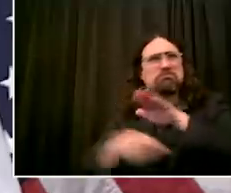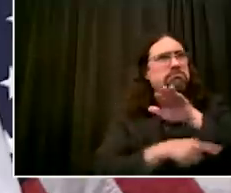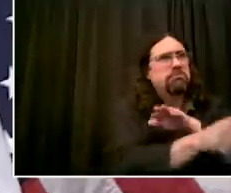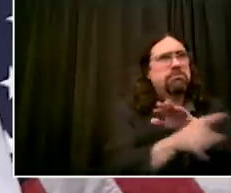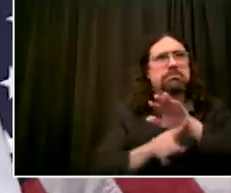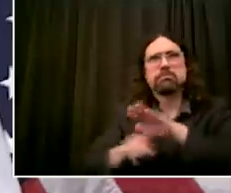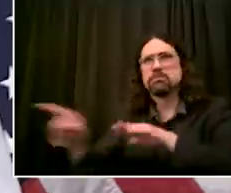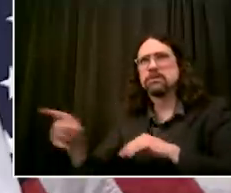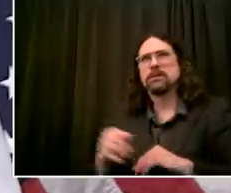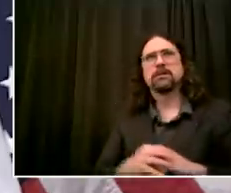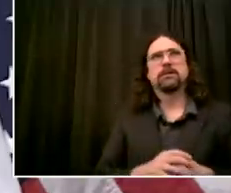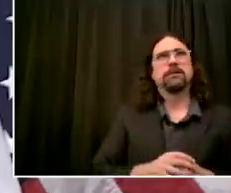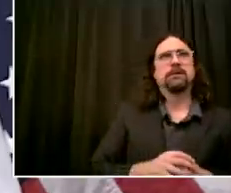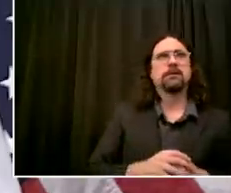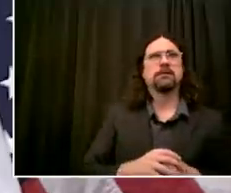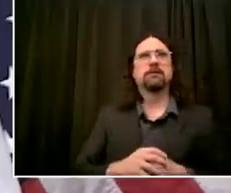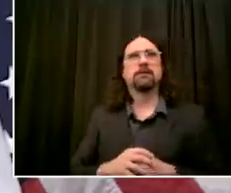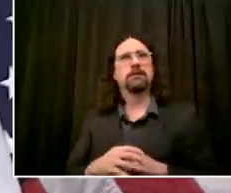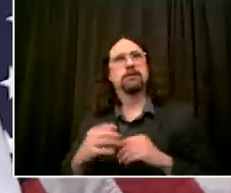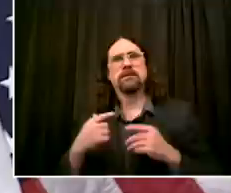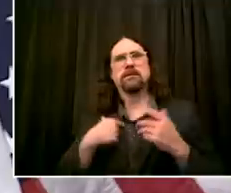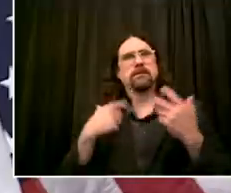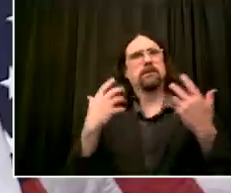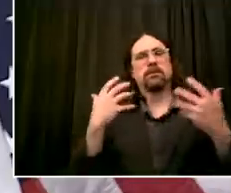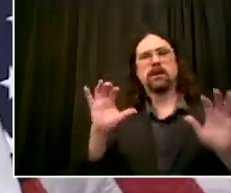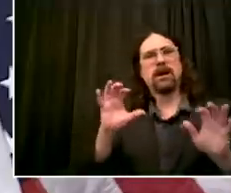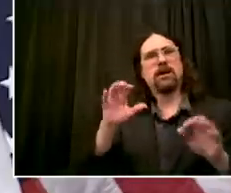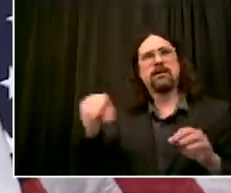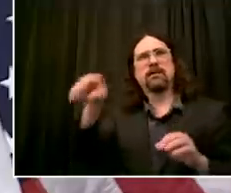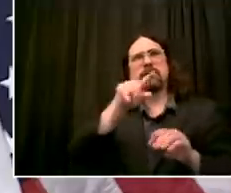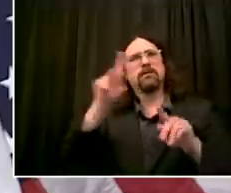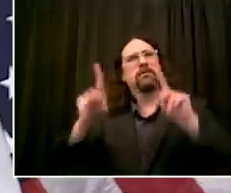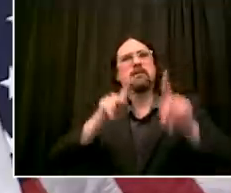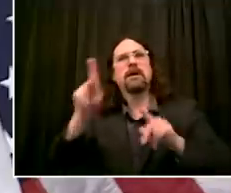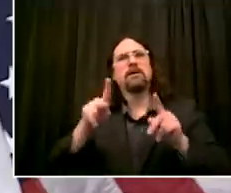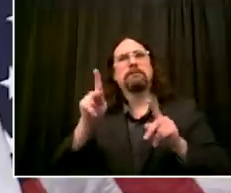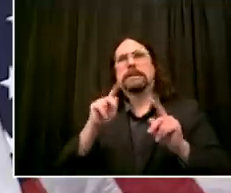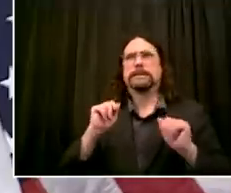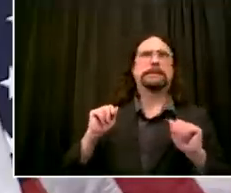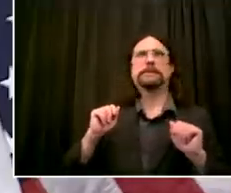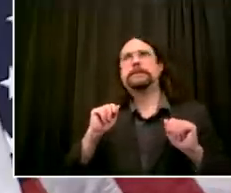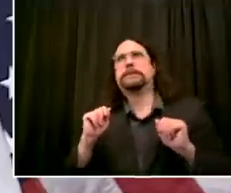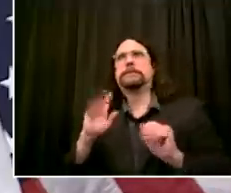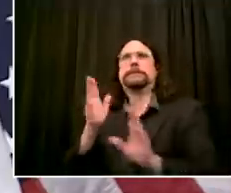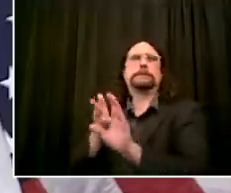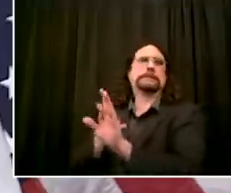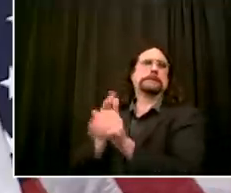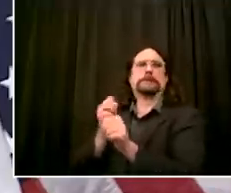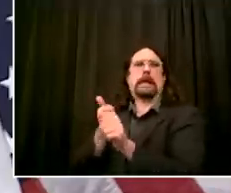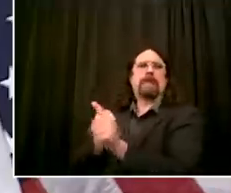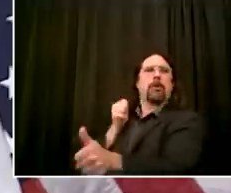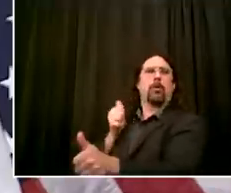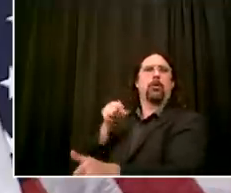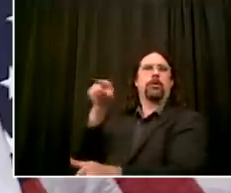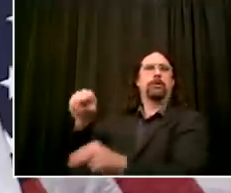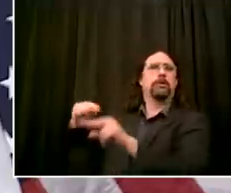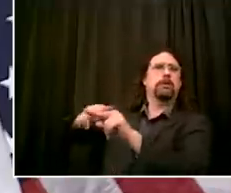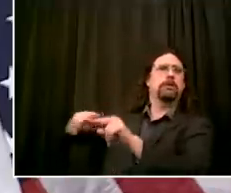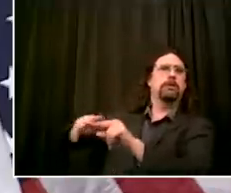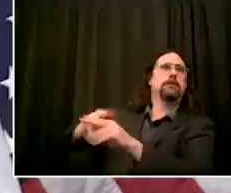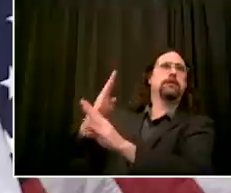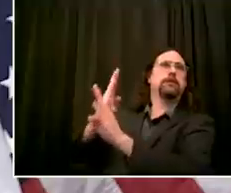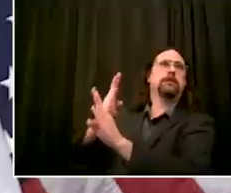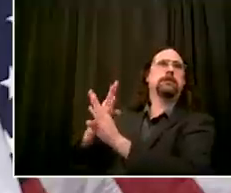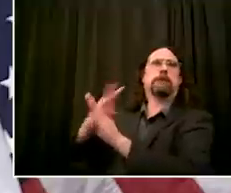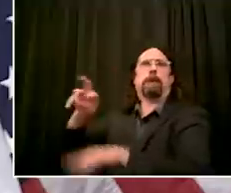crisis, we have to deal with the immediate reality. And that means that people at least need to know that when they get on that subway car, to get on